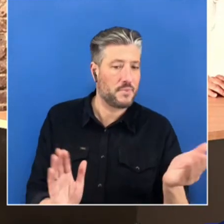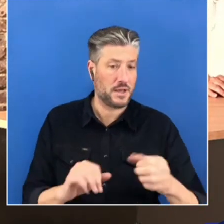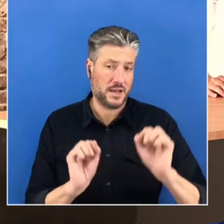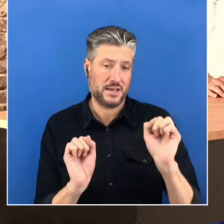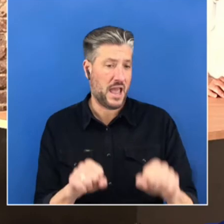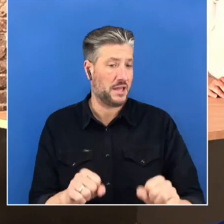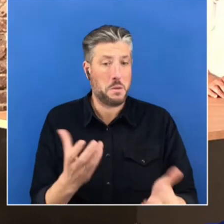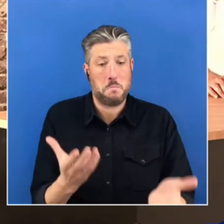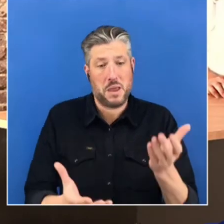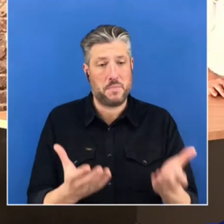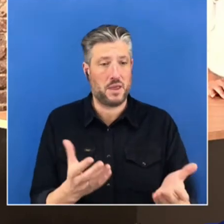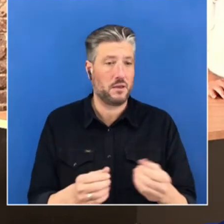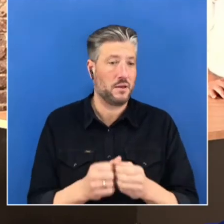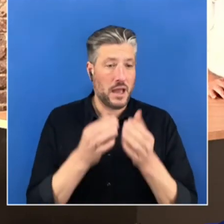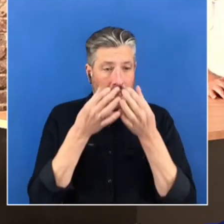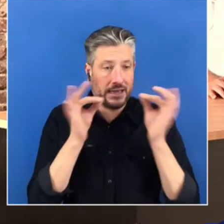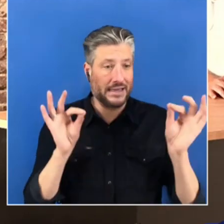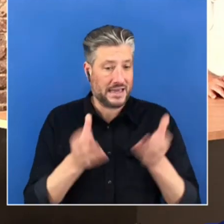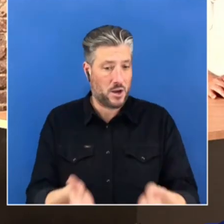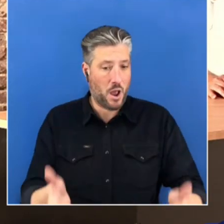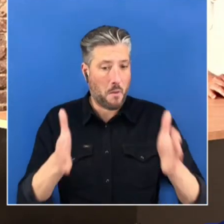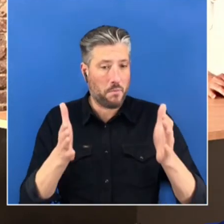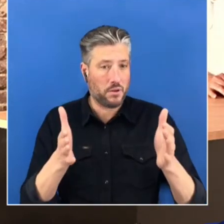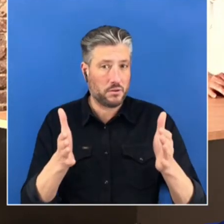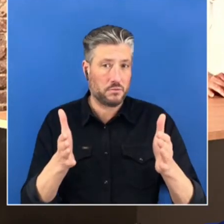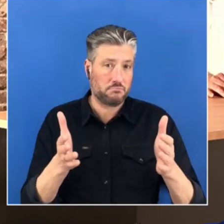propose. Maybe I'm speaking too much for the engineers, but